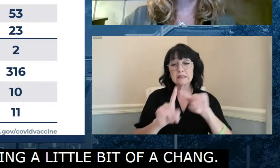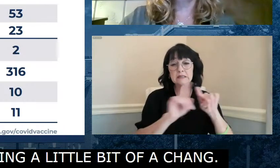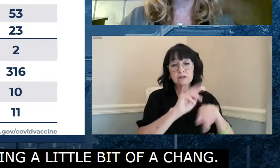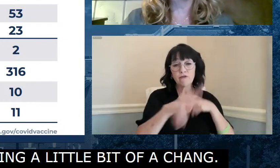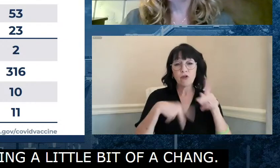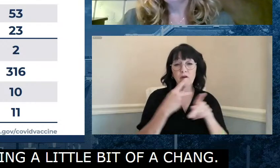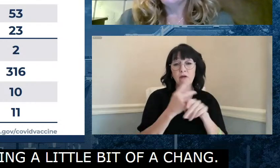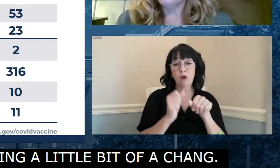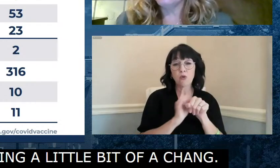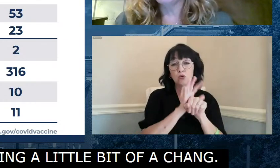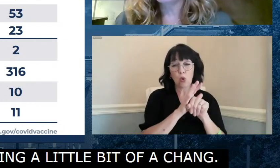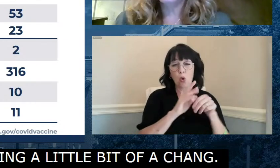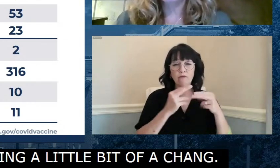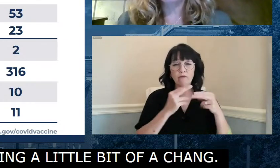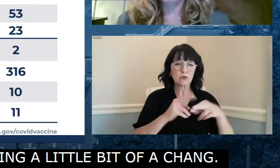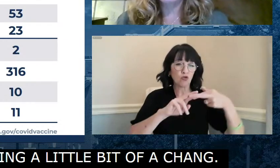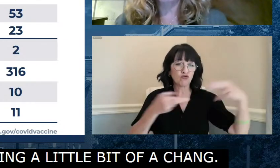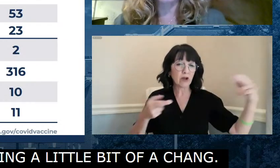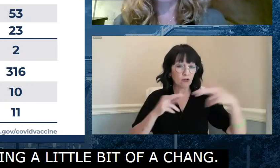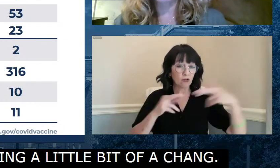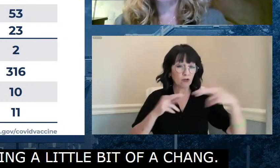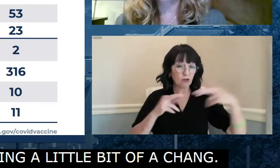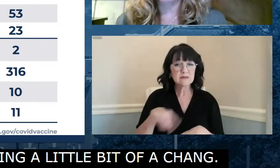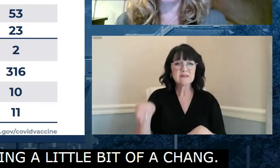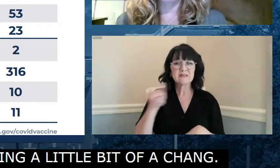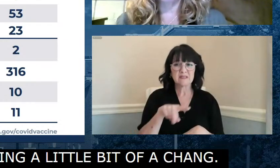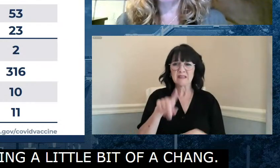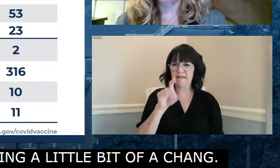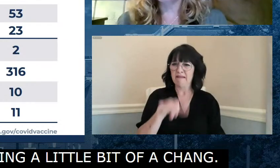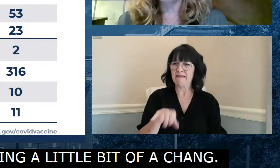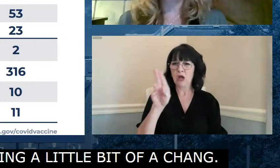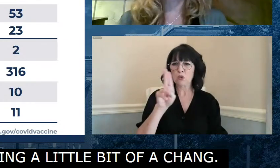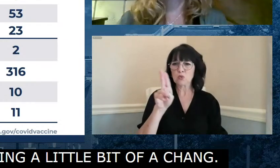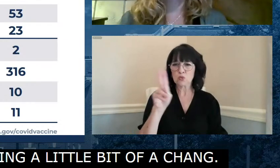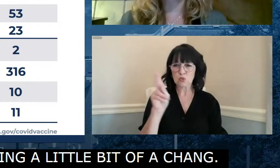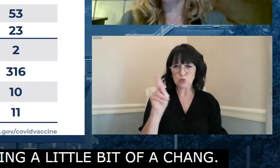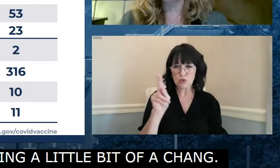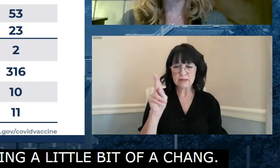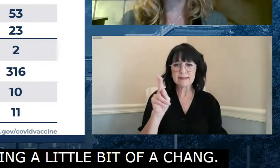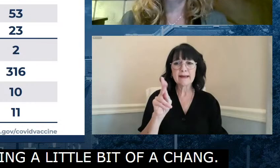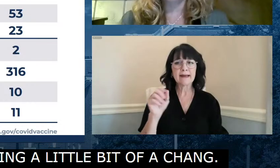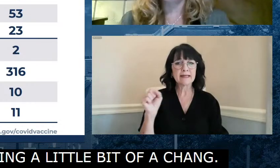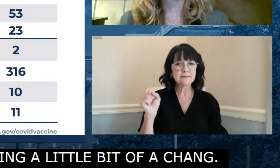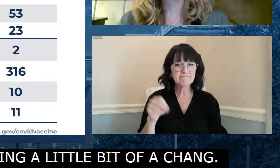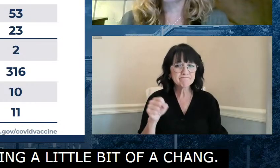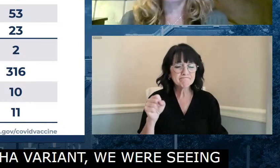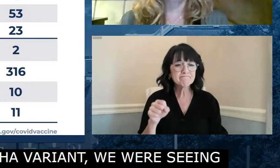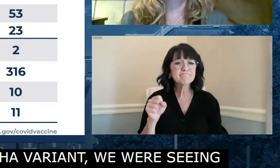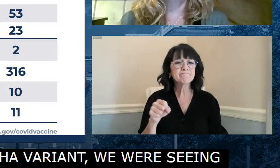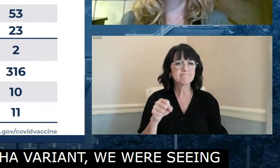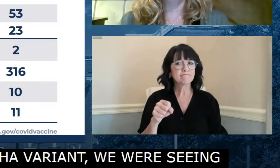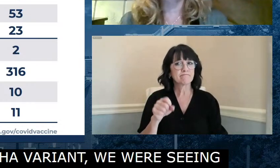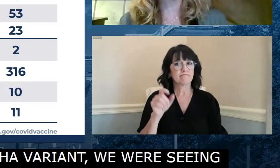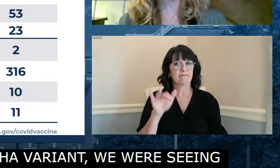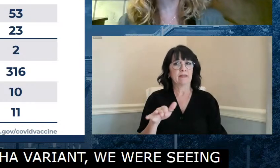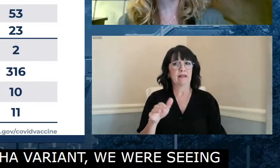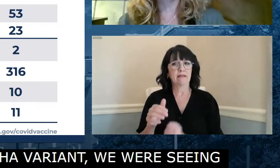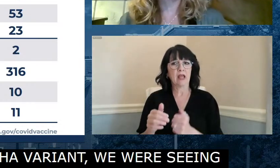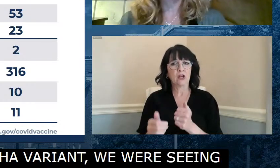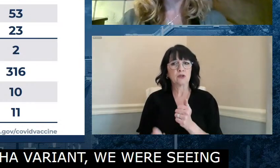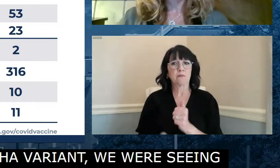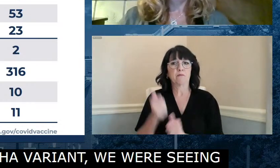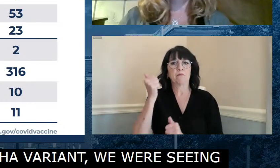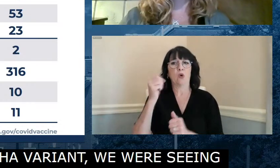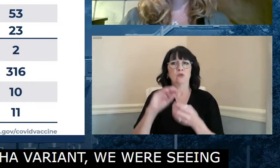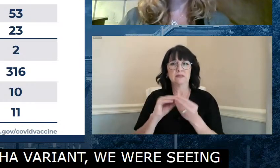variant, we were seeing pretty significant increases every week. That was clearly our most predominant strain for the past few